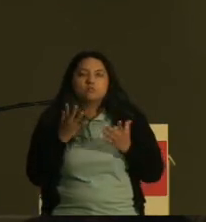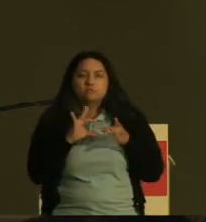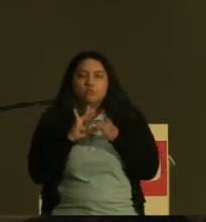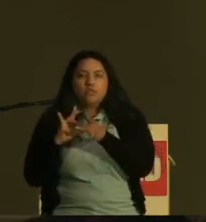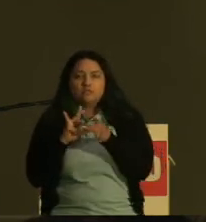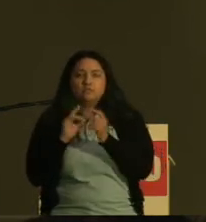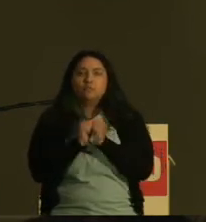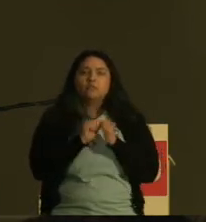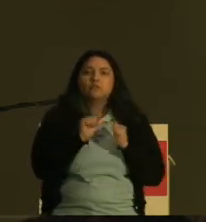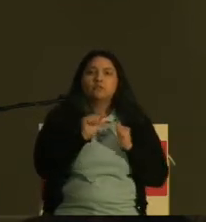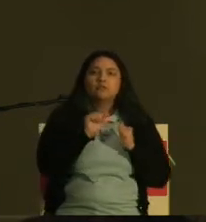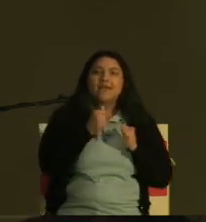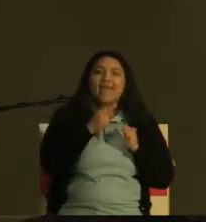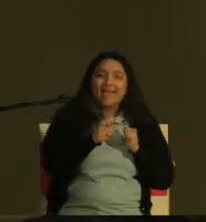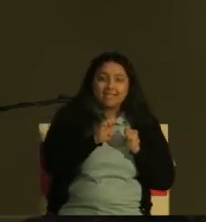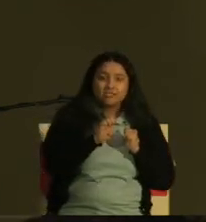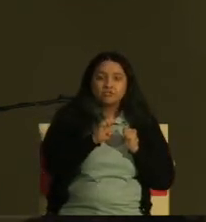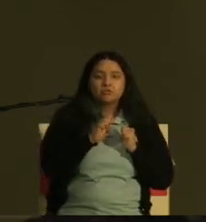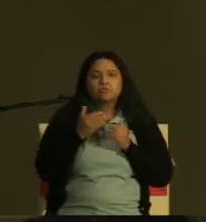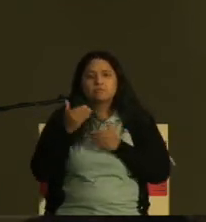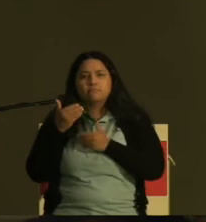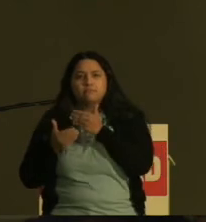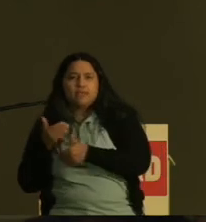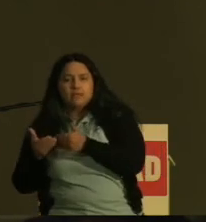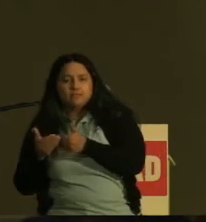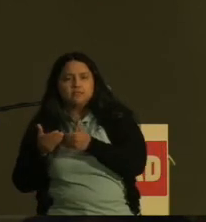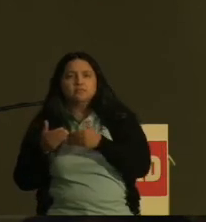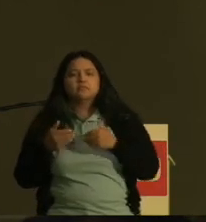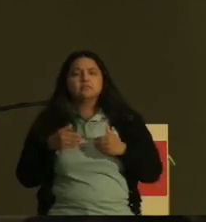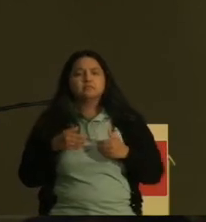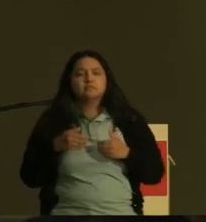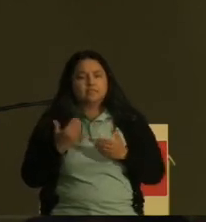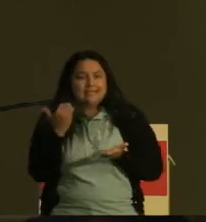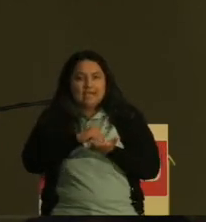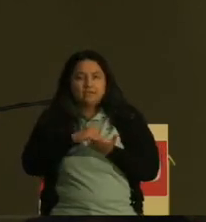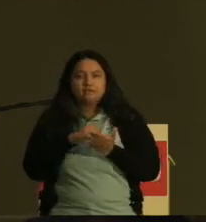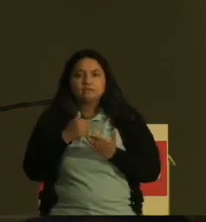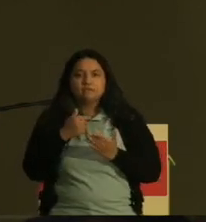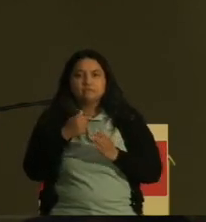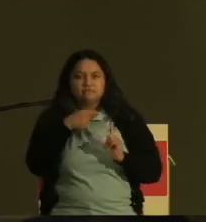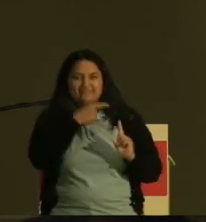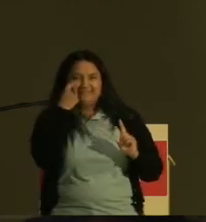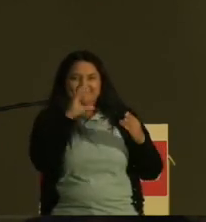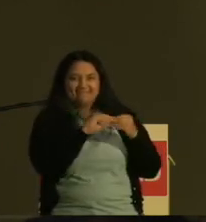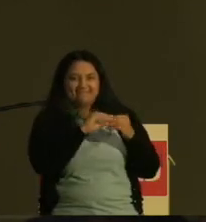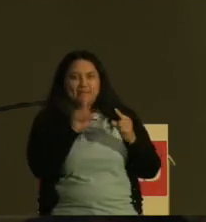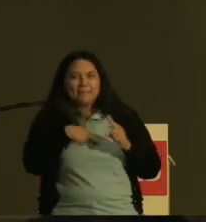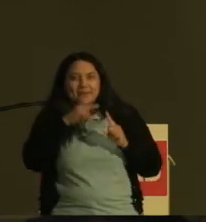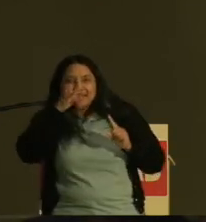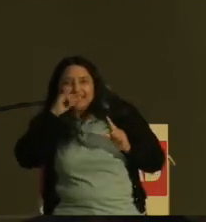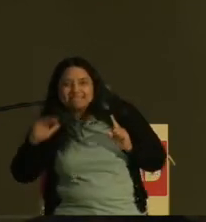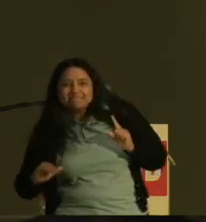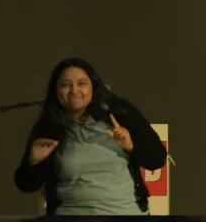age and taste, how... it play, because we're talking about an innocence, right, in your child,